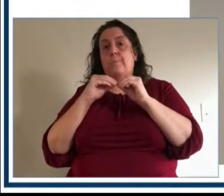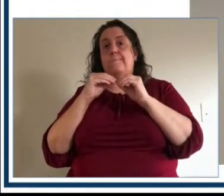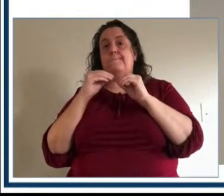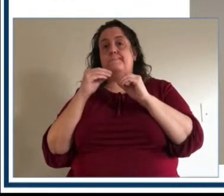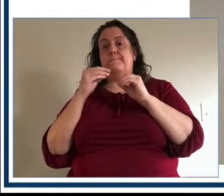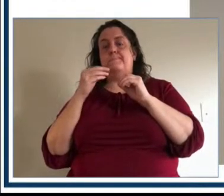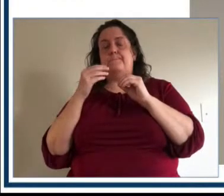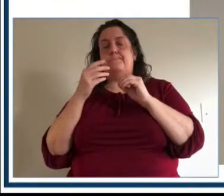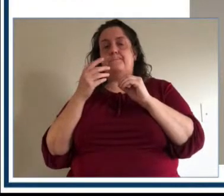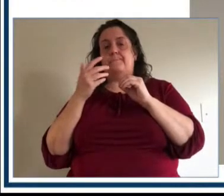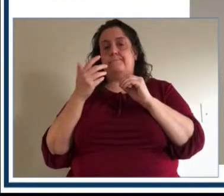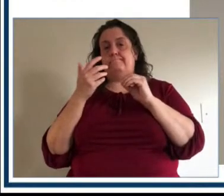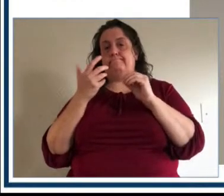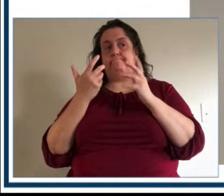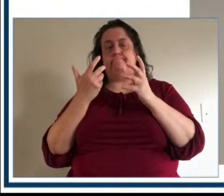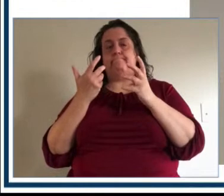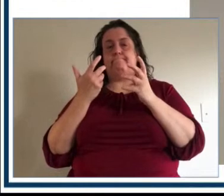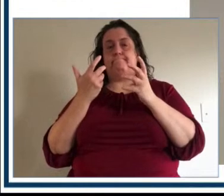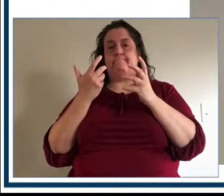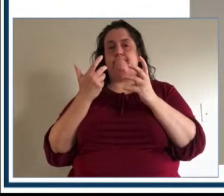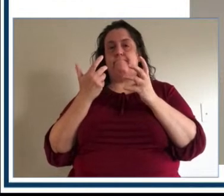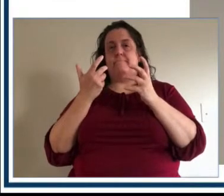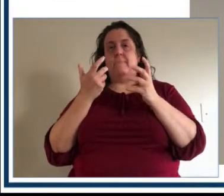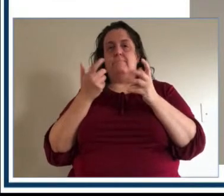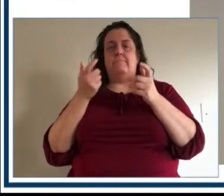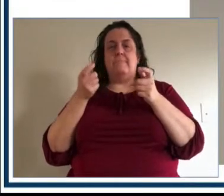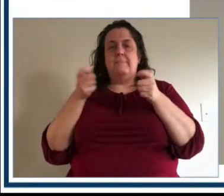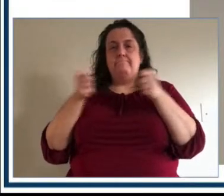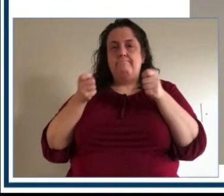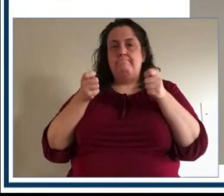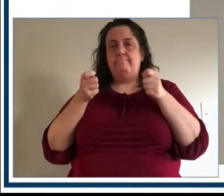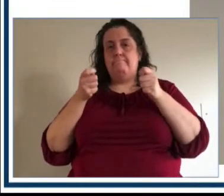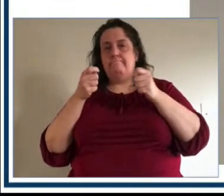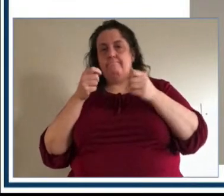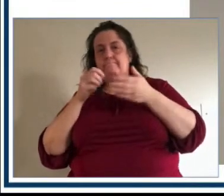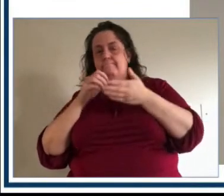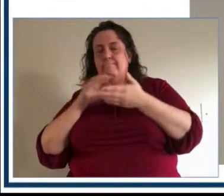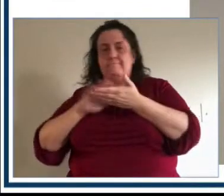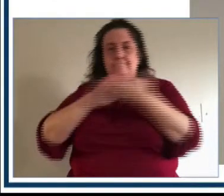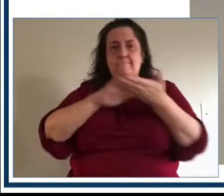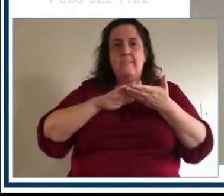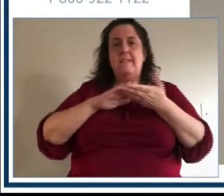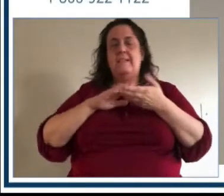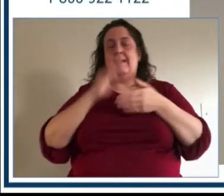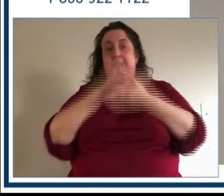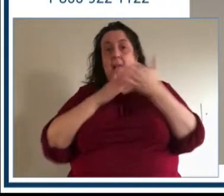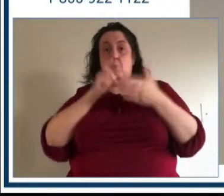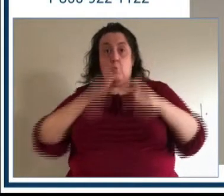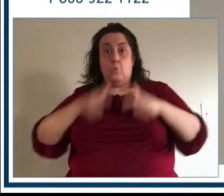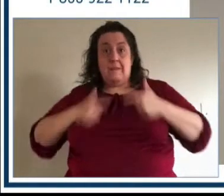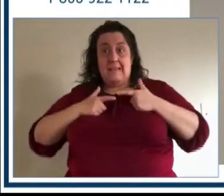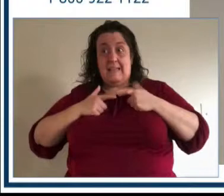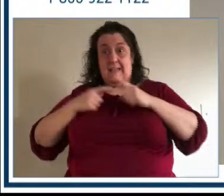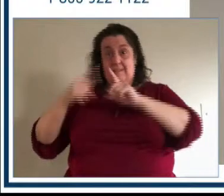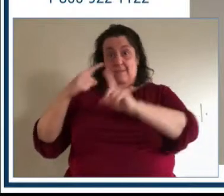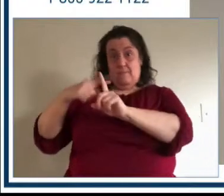the strength of the infection control measures. If there are residents that are test positive, they are isolated